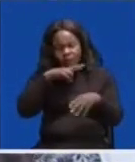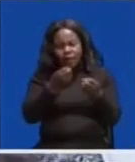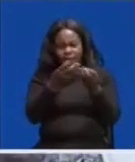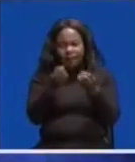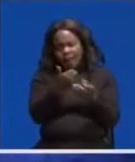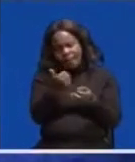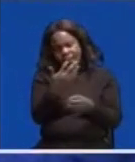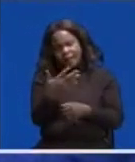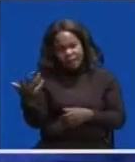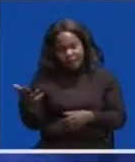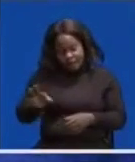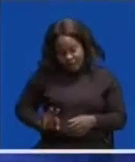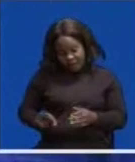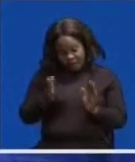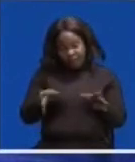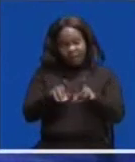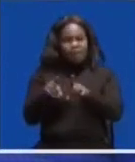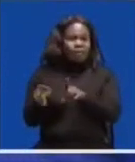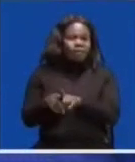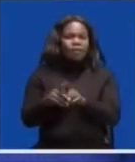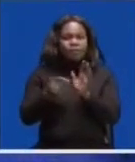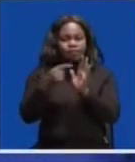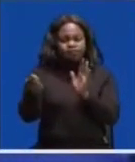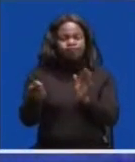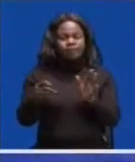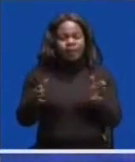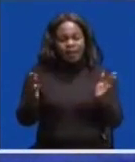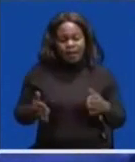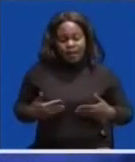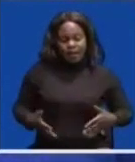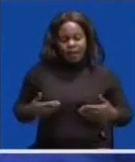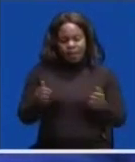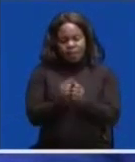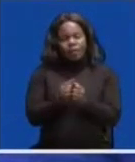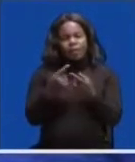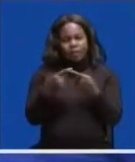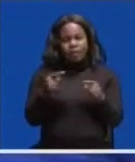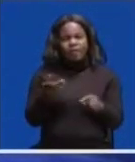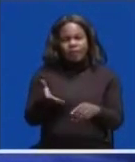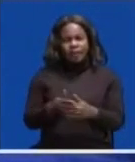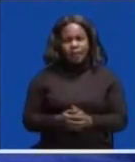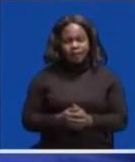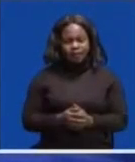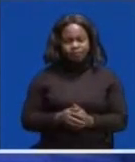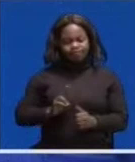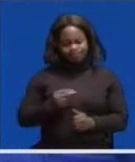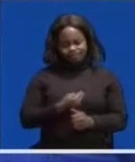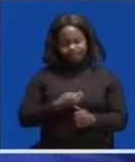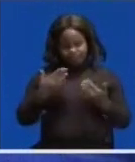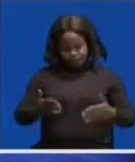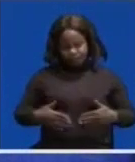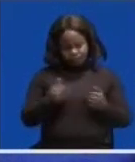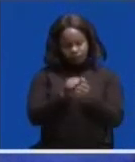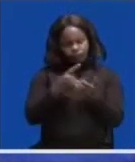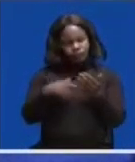mungalabila. The beneficiaries were also elated with the gesture. We truly appreciate for what he's doing to us as youths. He has